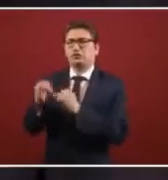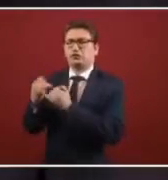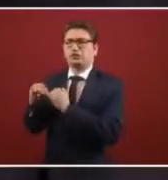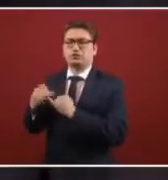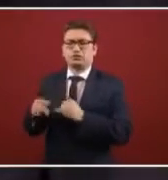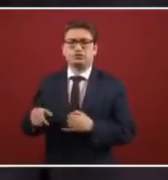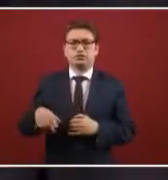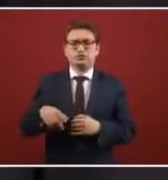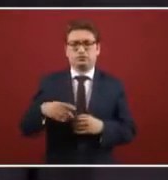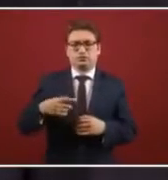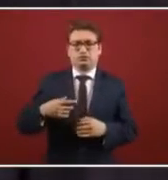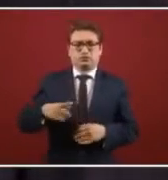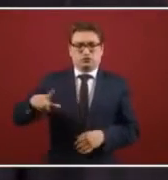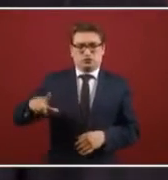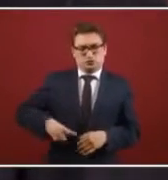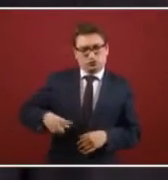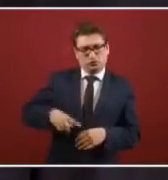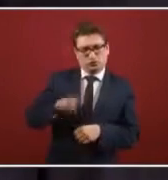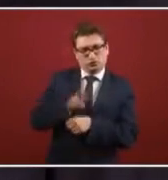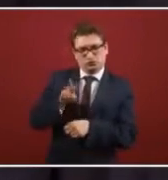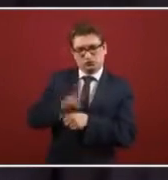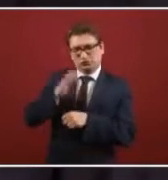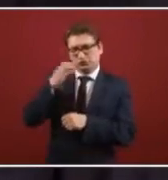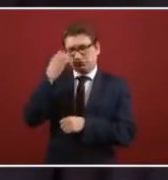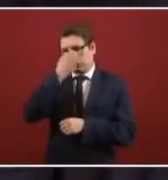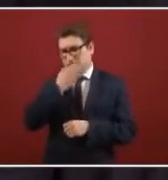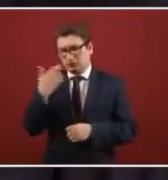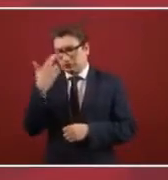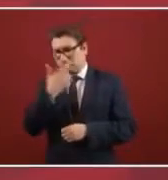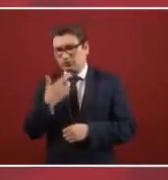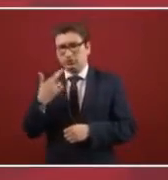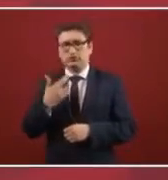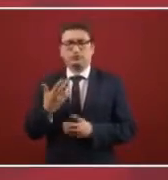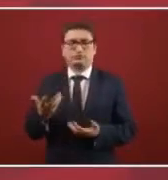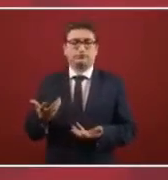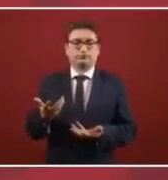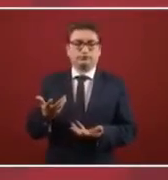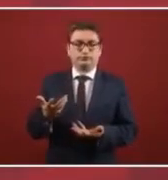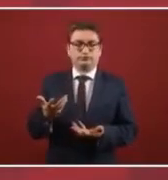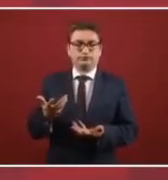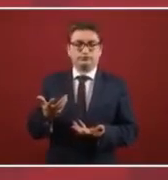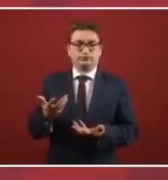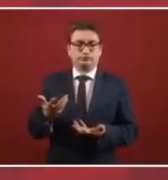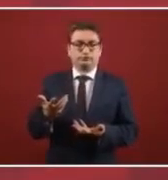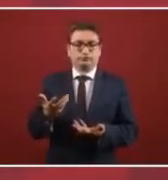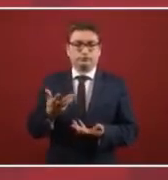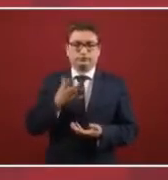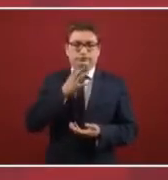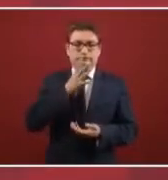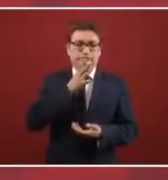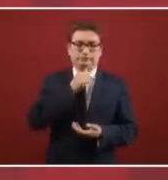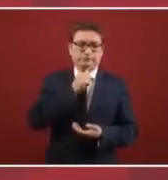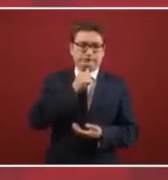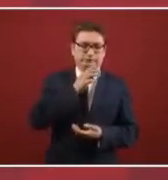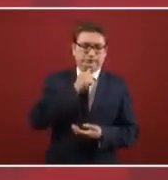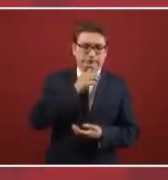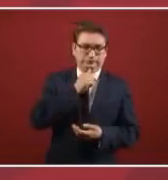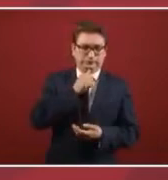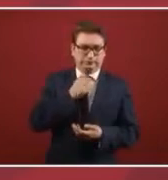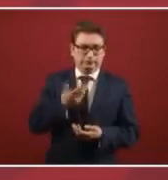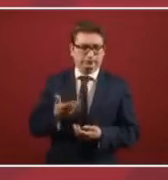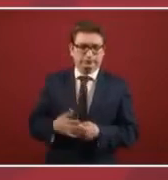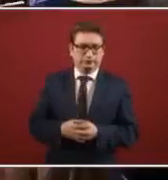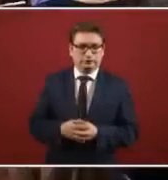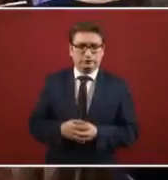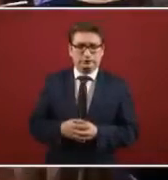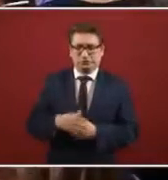de regulación del the, Estado the mexicano state or the organizing menguaban would be, el